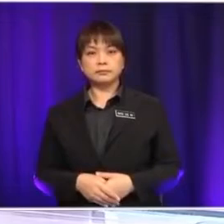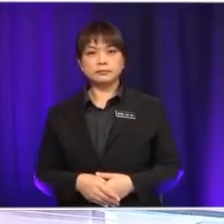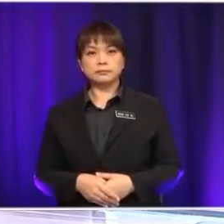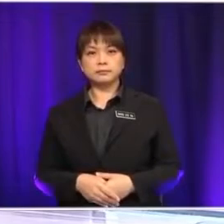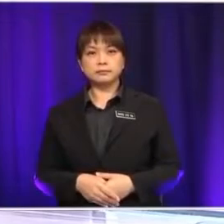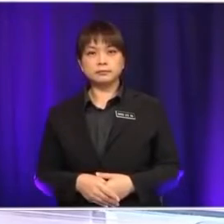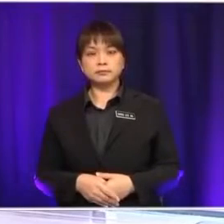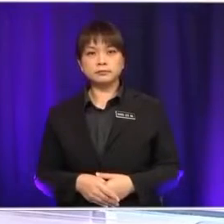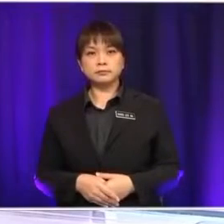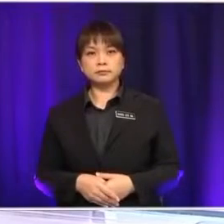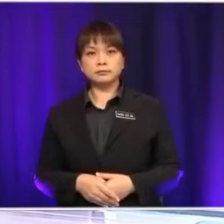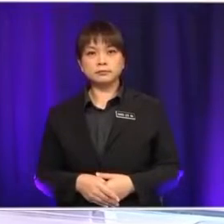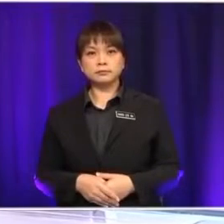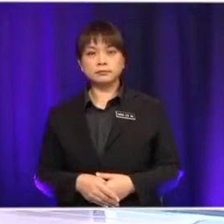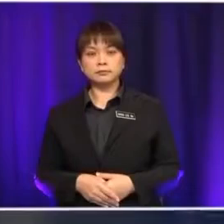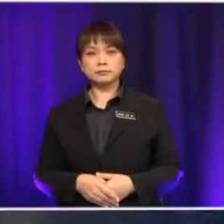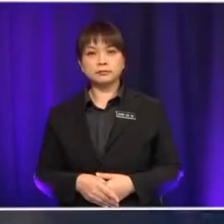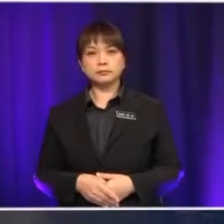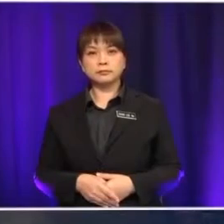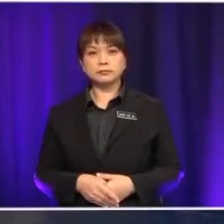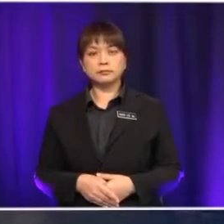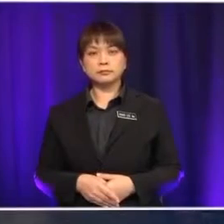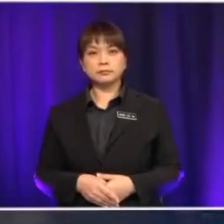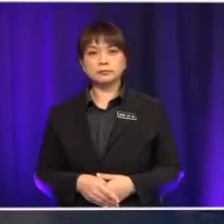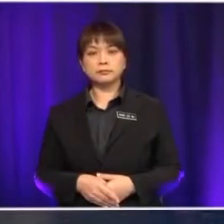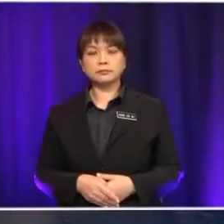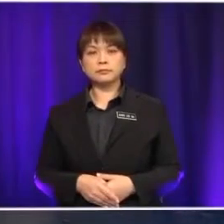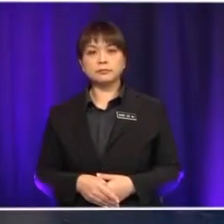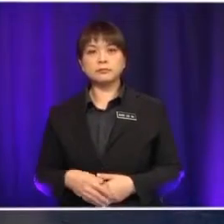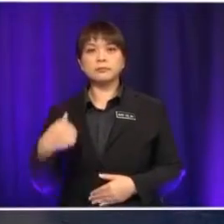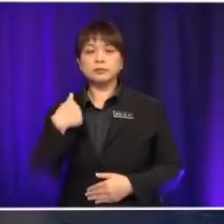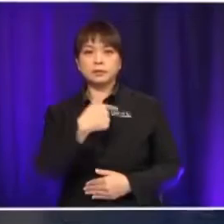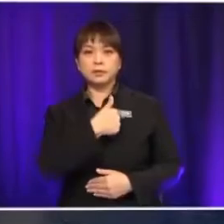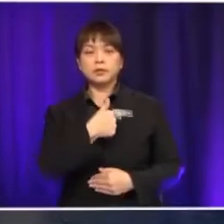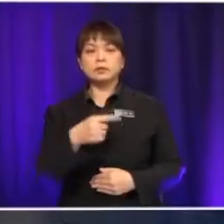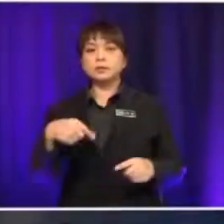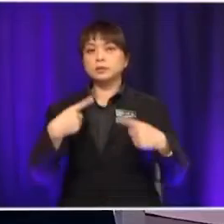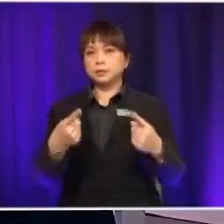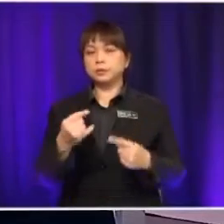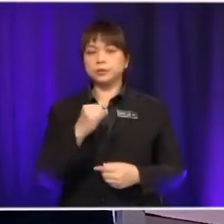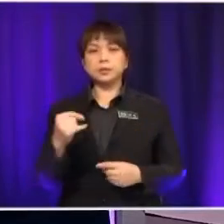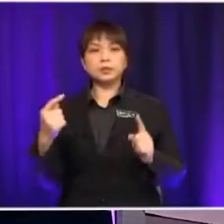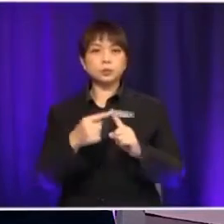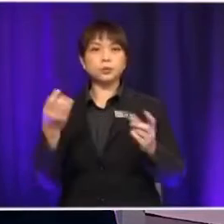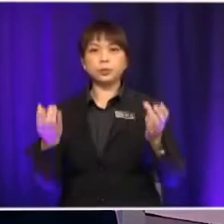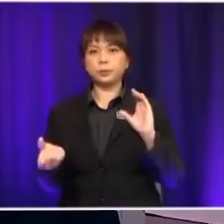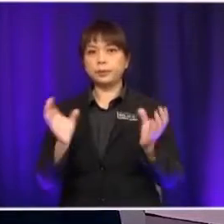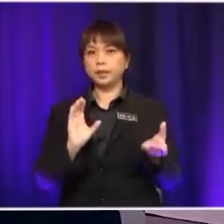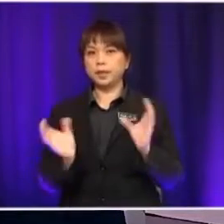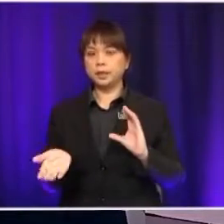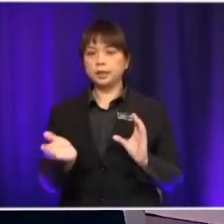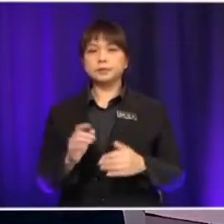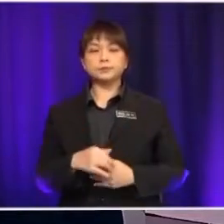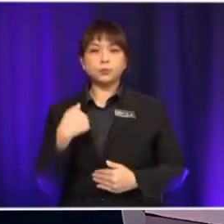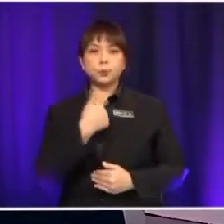or a laptop? Yeah, definitely. Okay. So we're going to compare between a laptop and a desktop computer. So we're going to